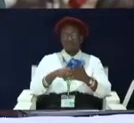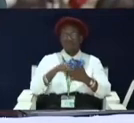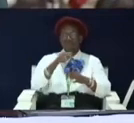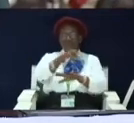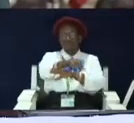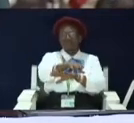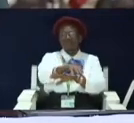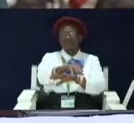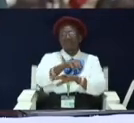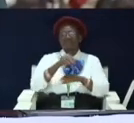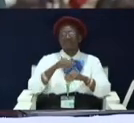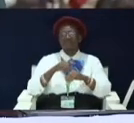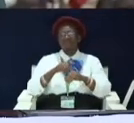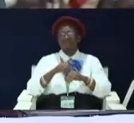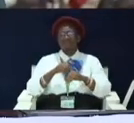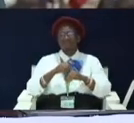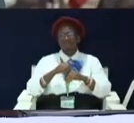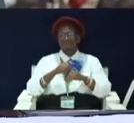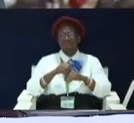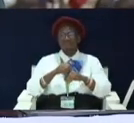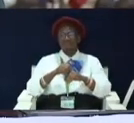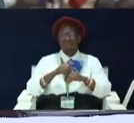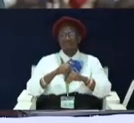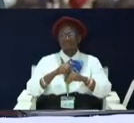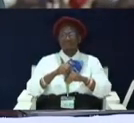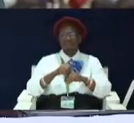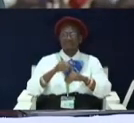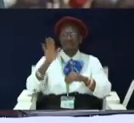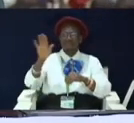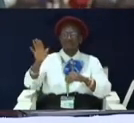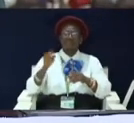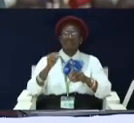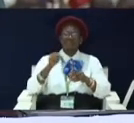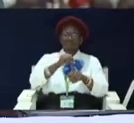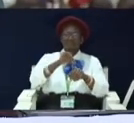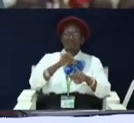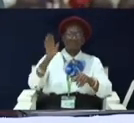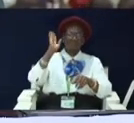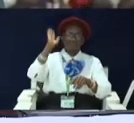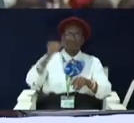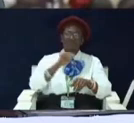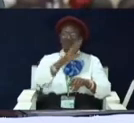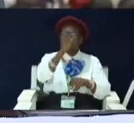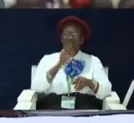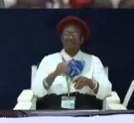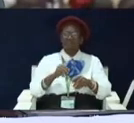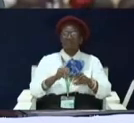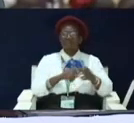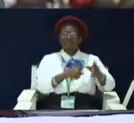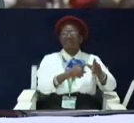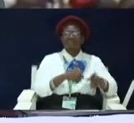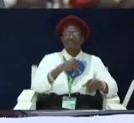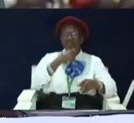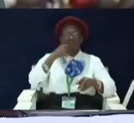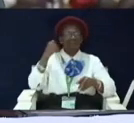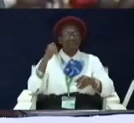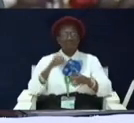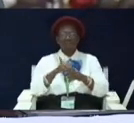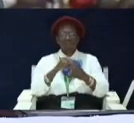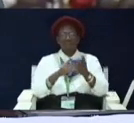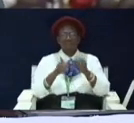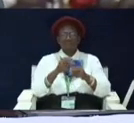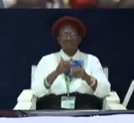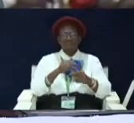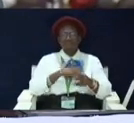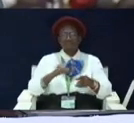evening. Your anointing will never run dry. Amen. If I'm your, and I